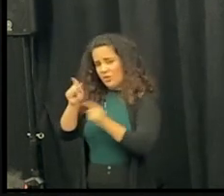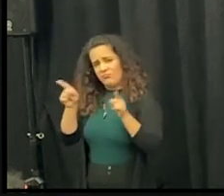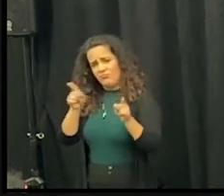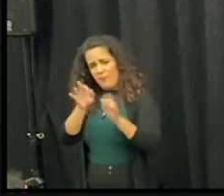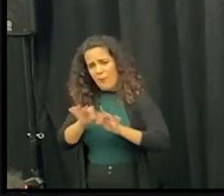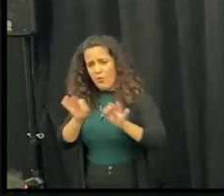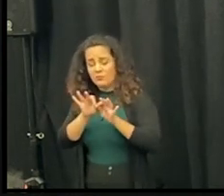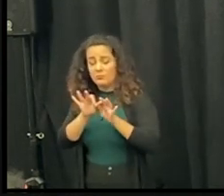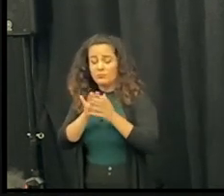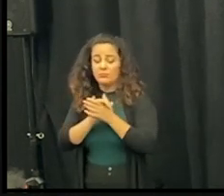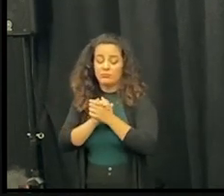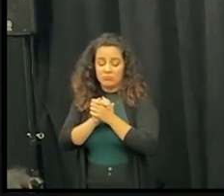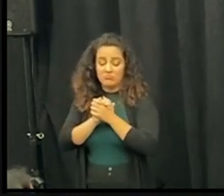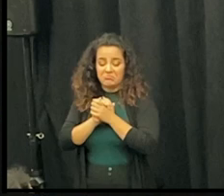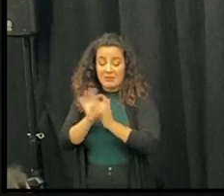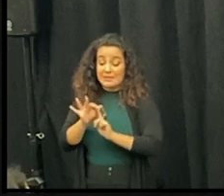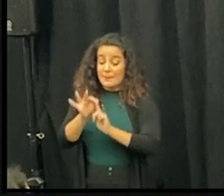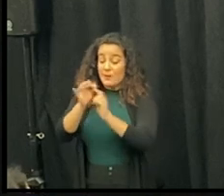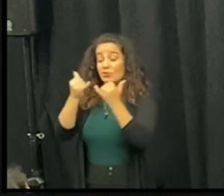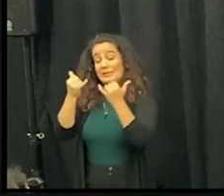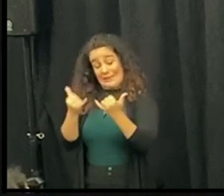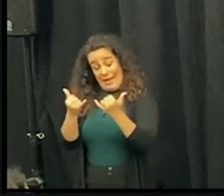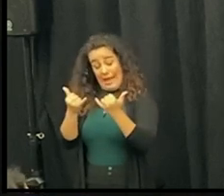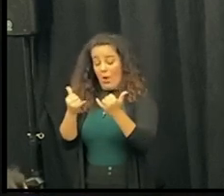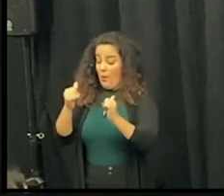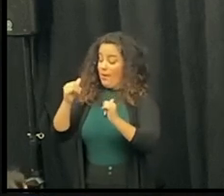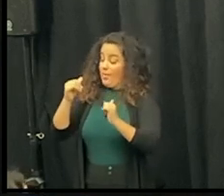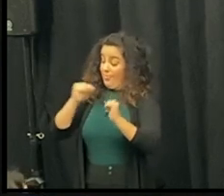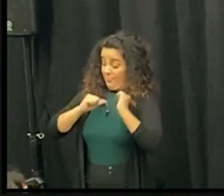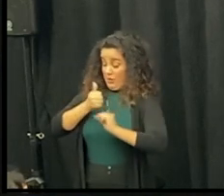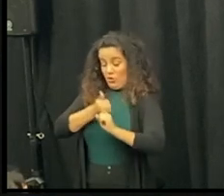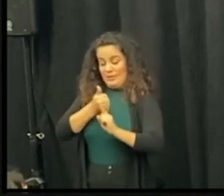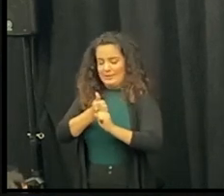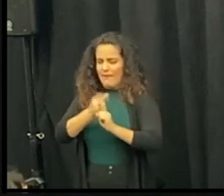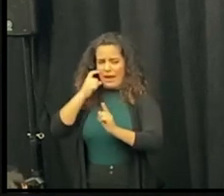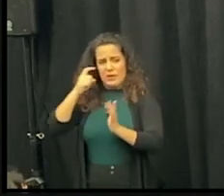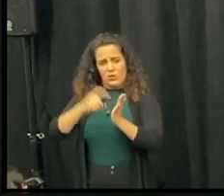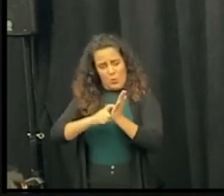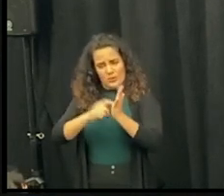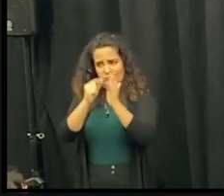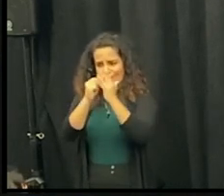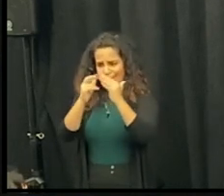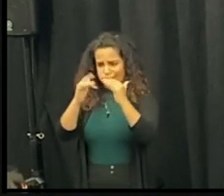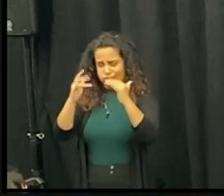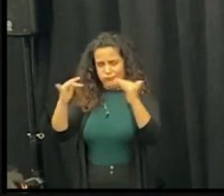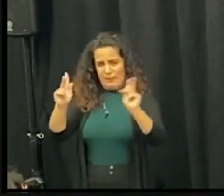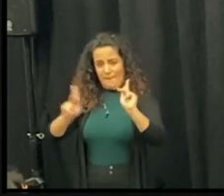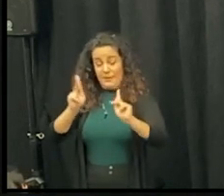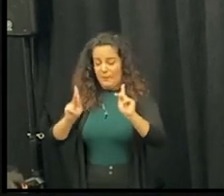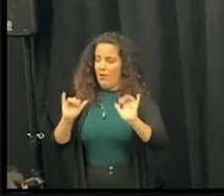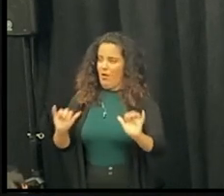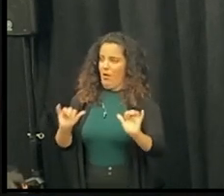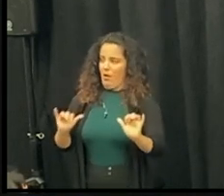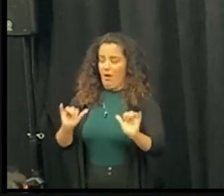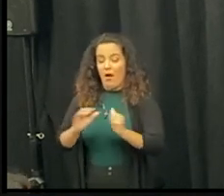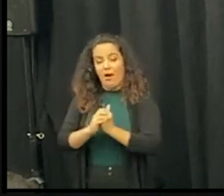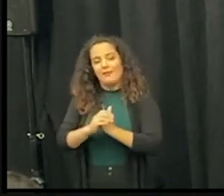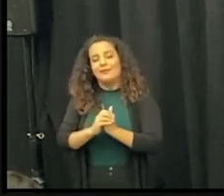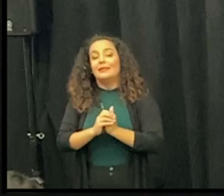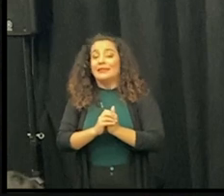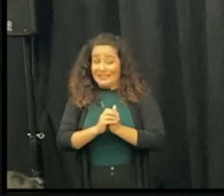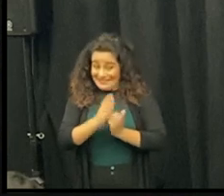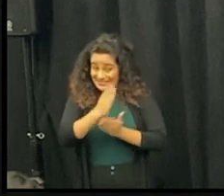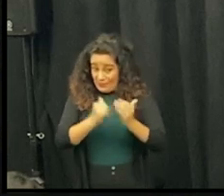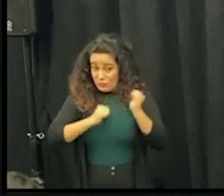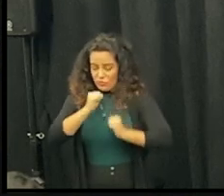like now, you know, theater is diversifying very rapidly, and there are a lot of culture-specific